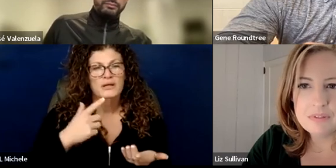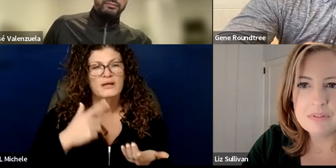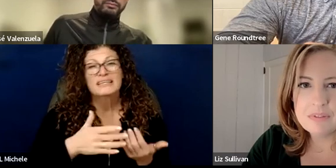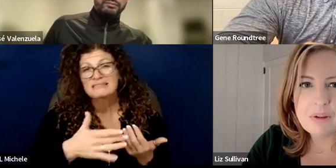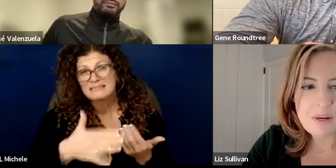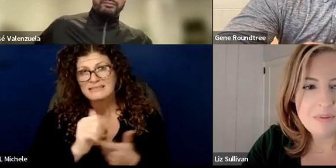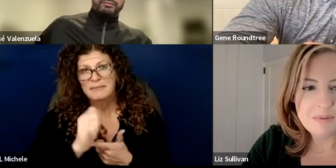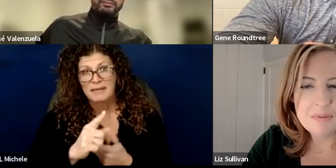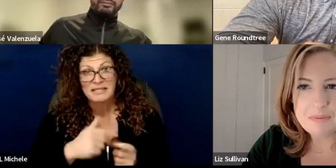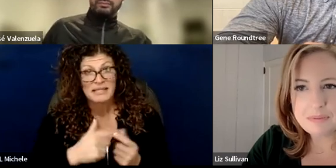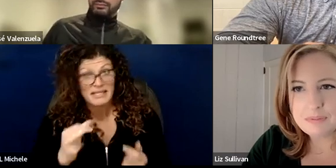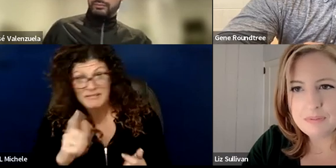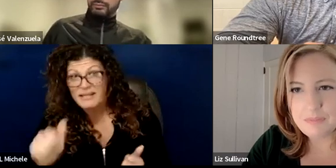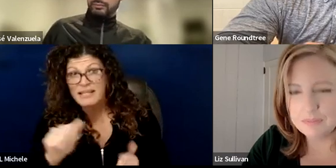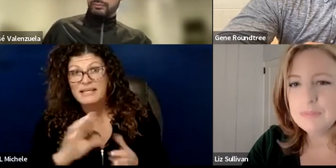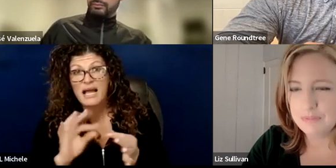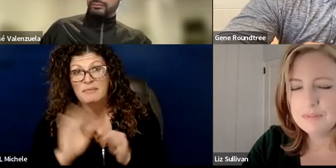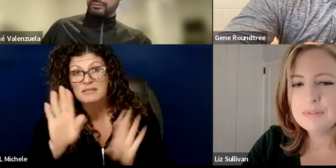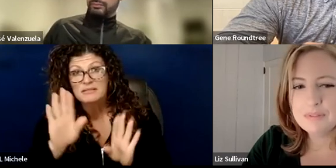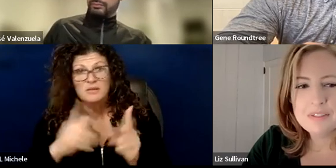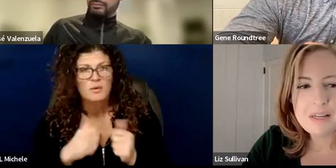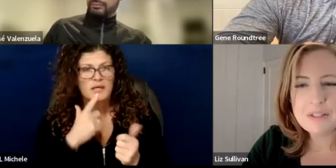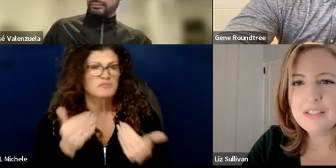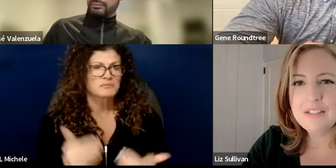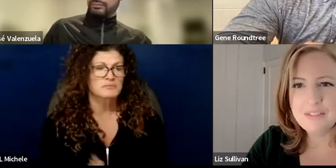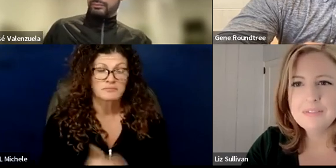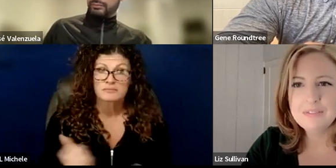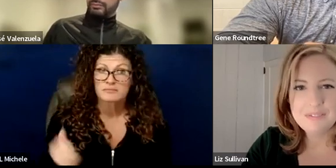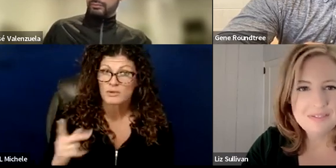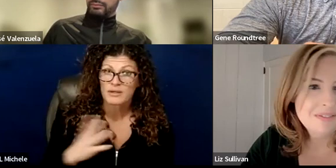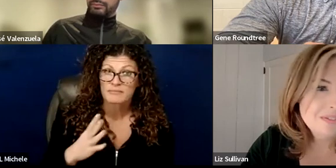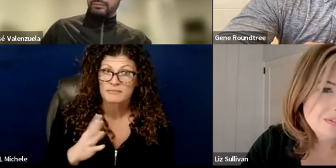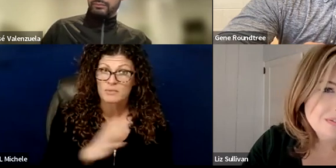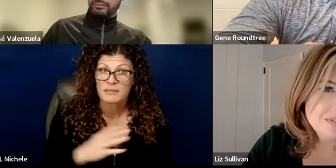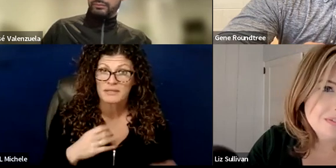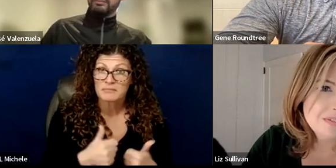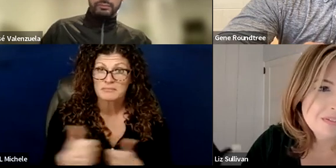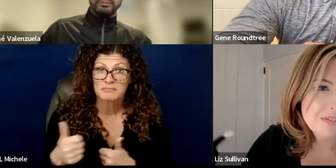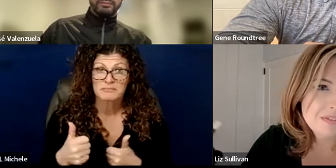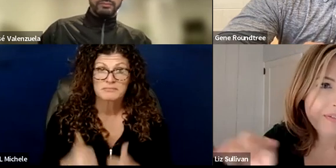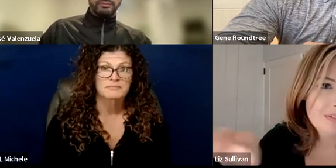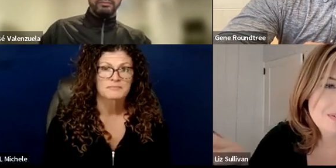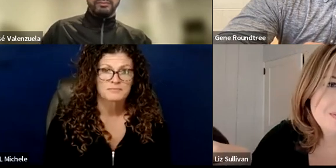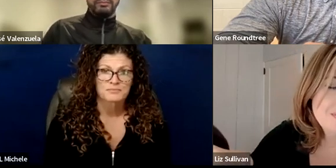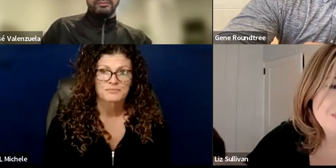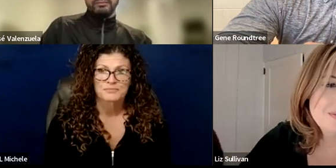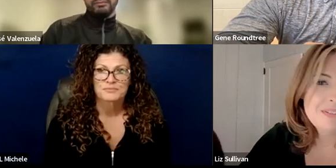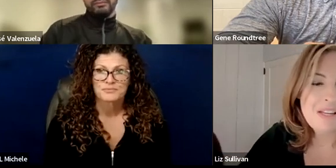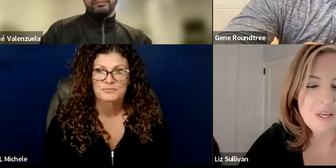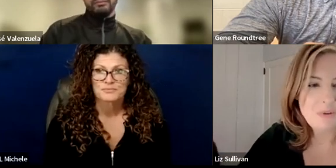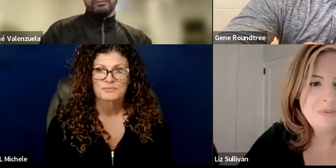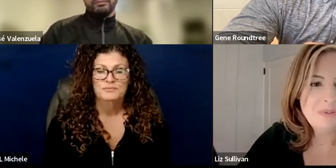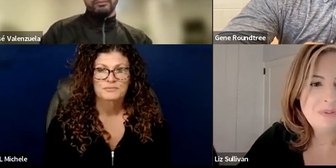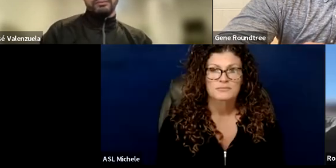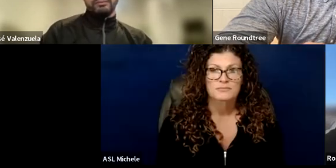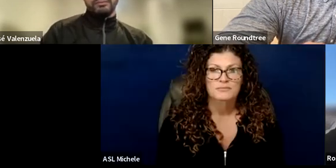who wishes to speak. If not, then we'll go ahead and conduct the rest of the business. Would that be okay with the committee folks? Yes? All right. Okay,